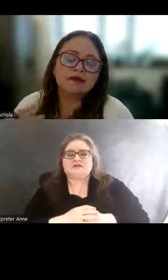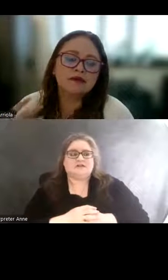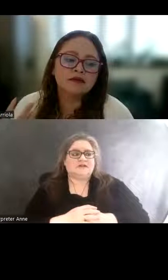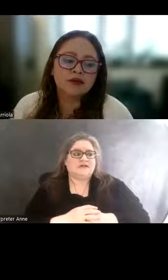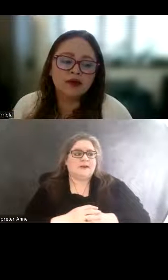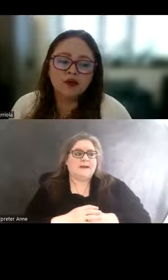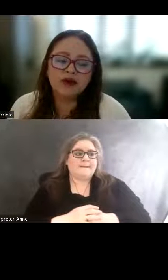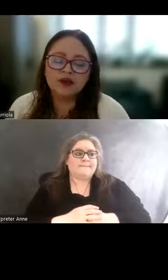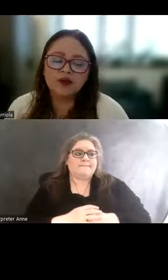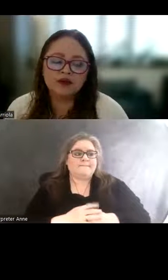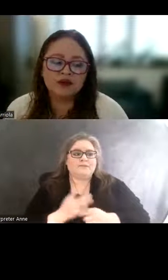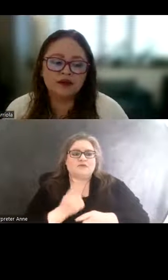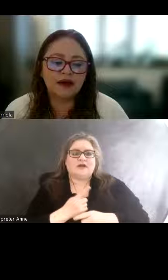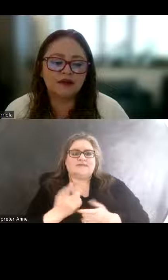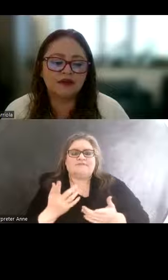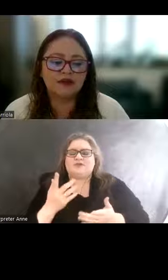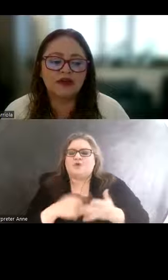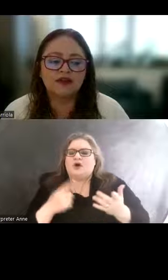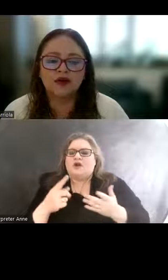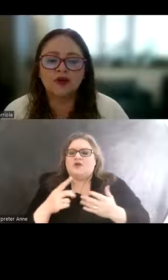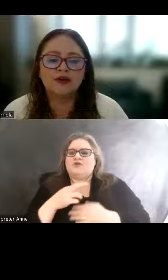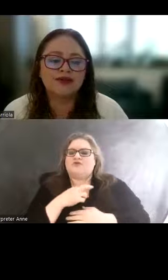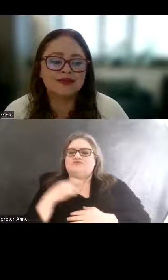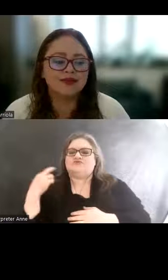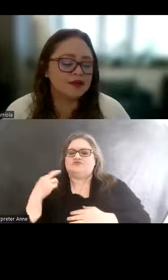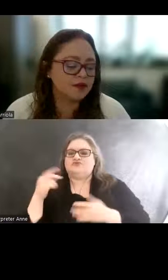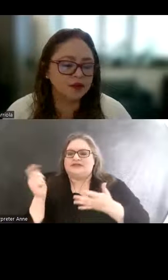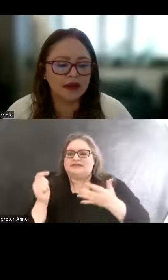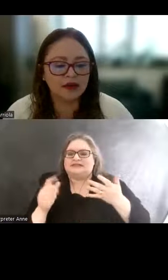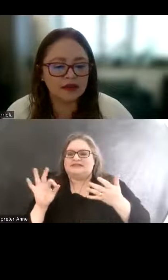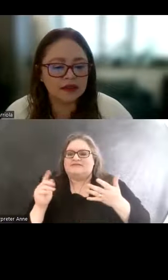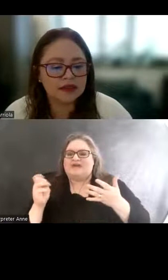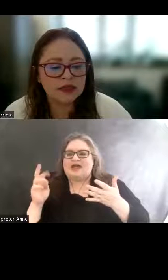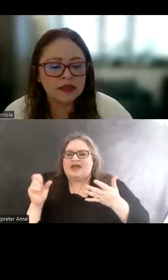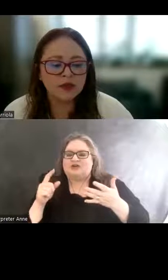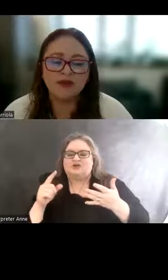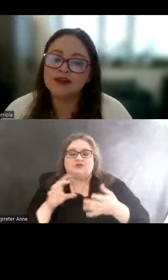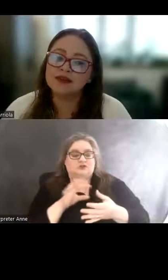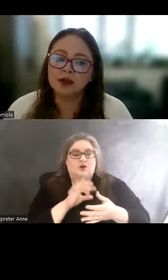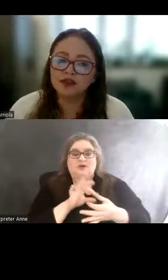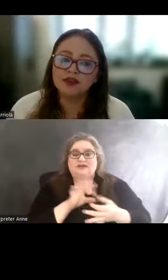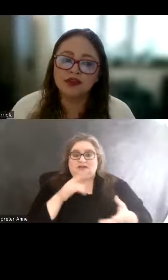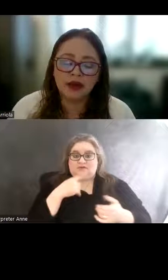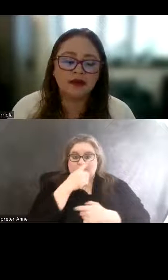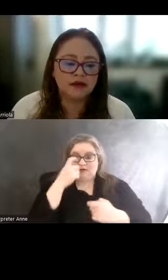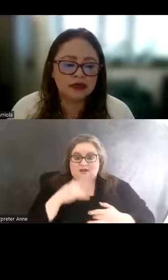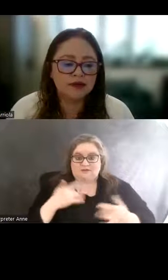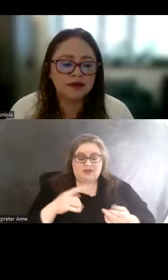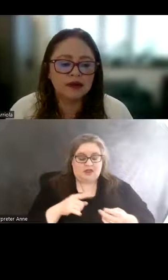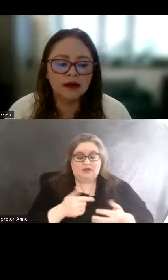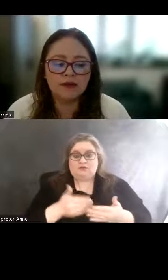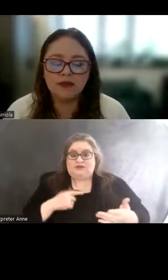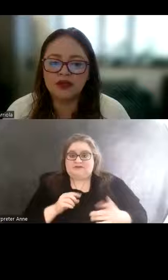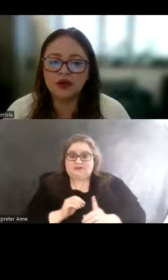is, right, what are some of those risk factors, right? So distancing from traumatic event, previous exposure to traumatic